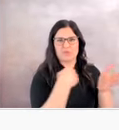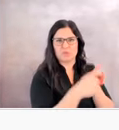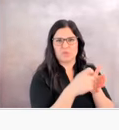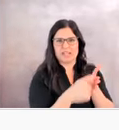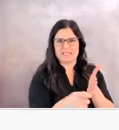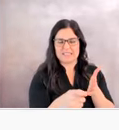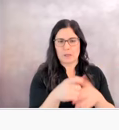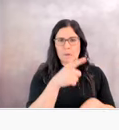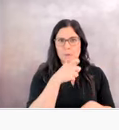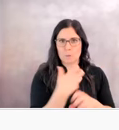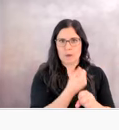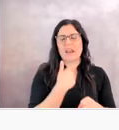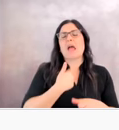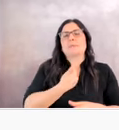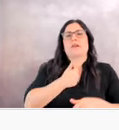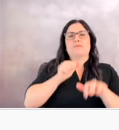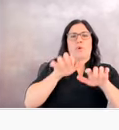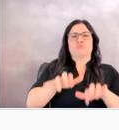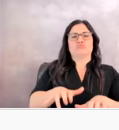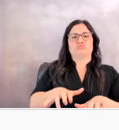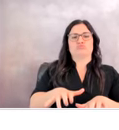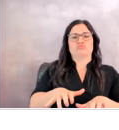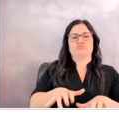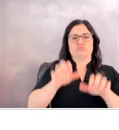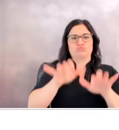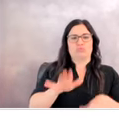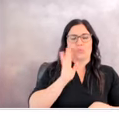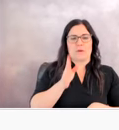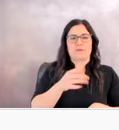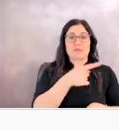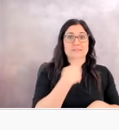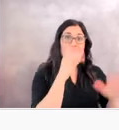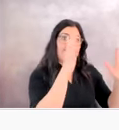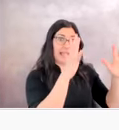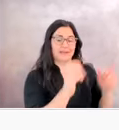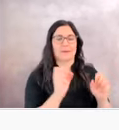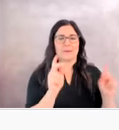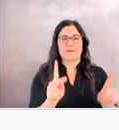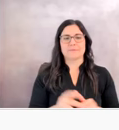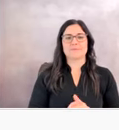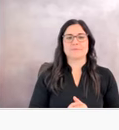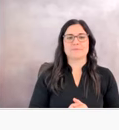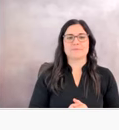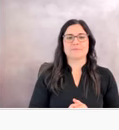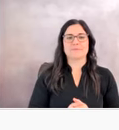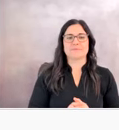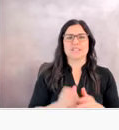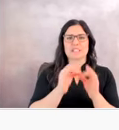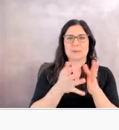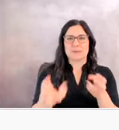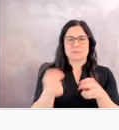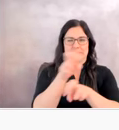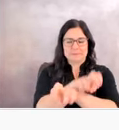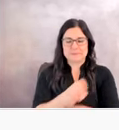I gotta tag my boy. I'll put it in the chat. Okay. She said yay. Okay. So this last one,